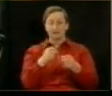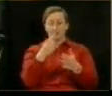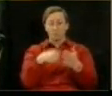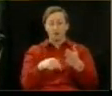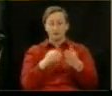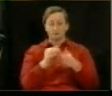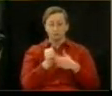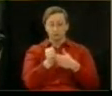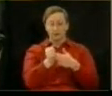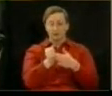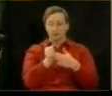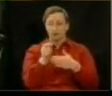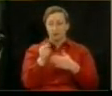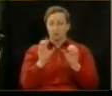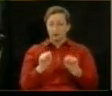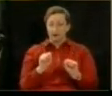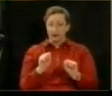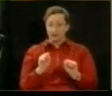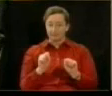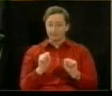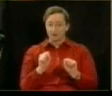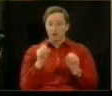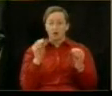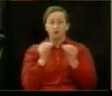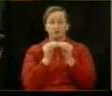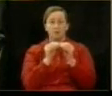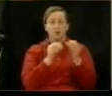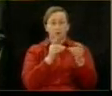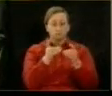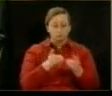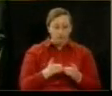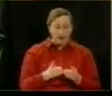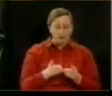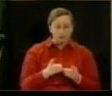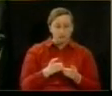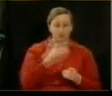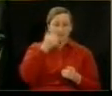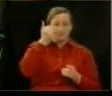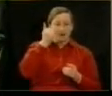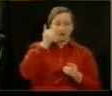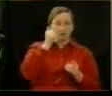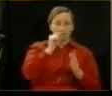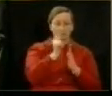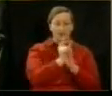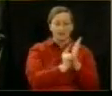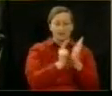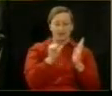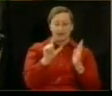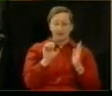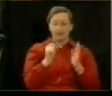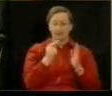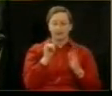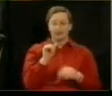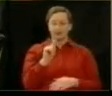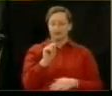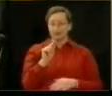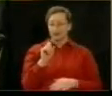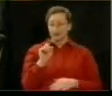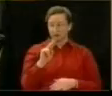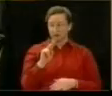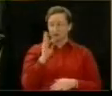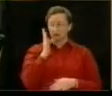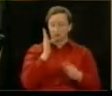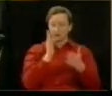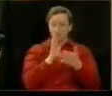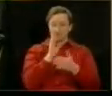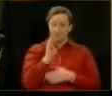direction you could. The more direction that you give them, the better the legislation is going to be. They're only going to